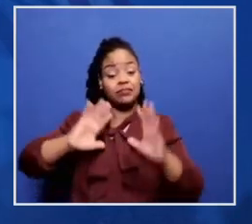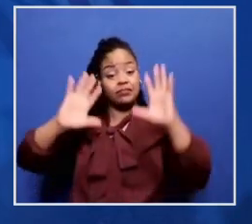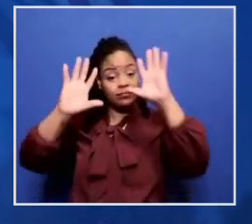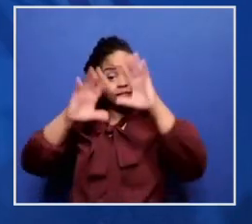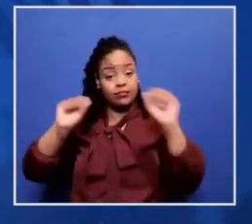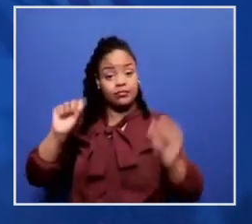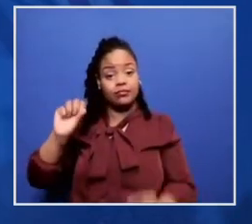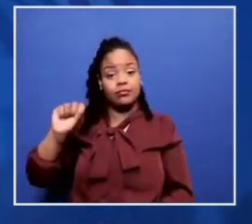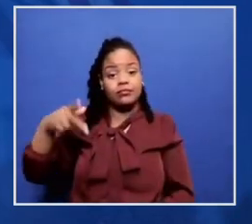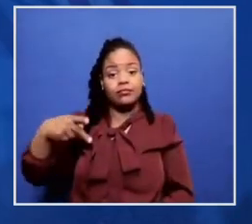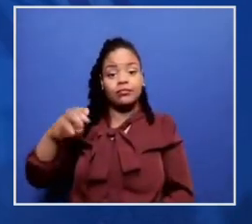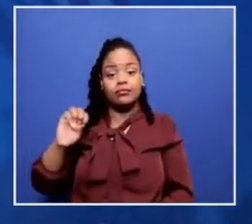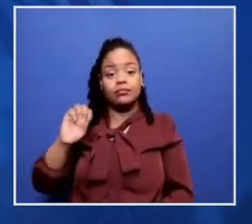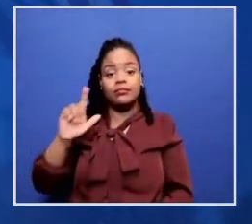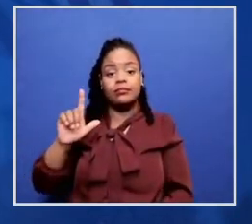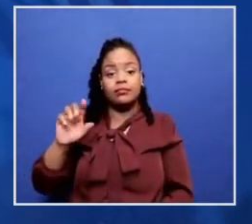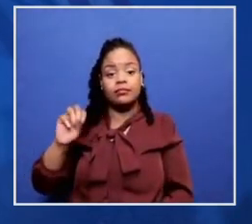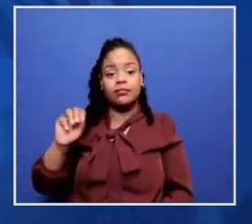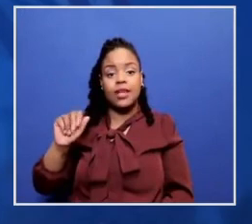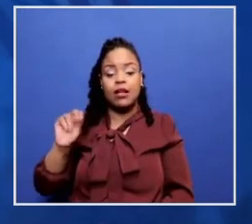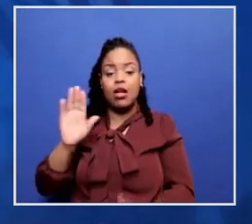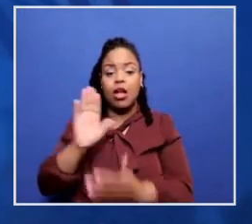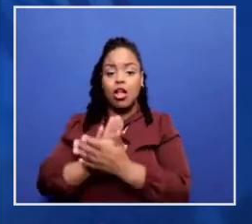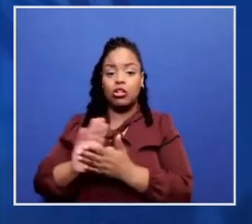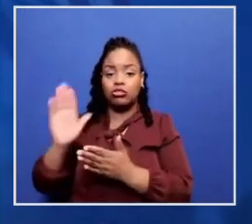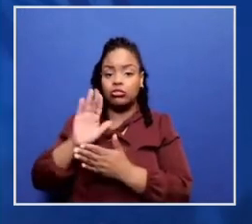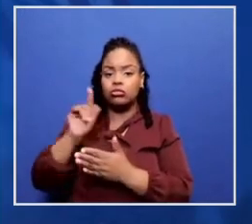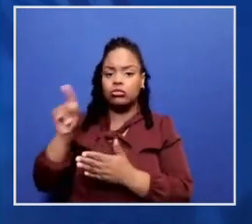anthropologist, Dr. Jonetta Cole.